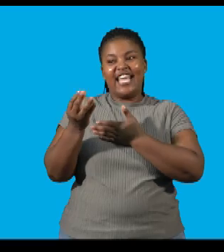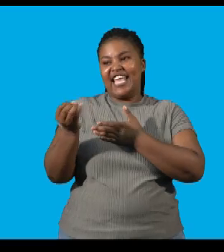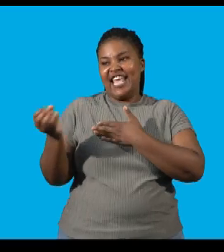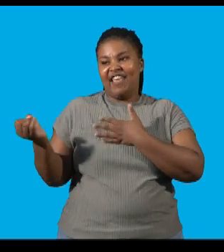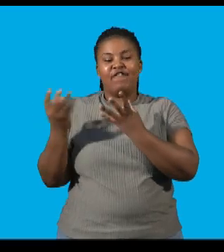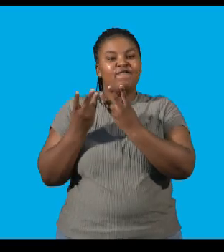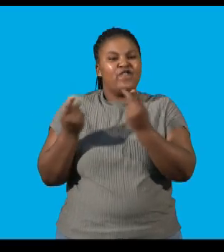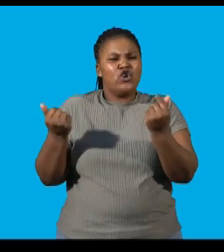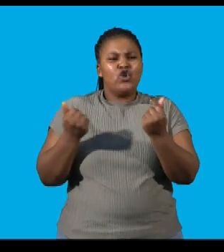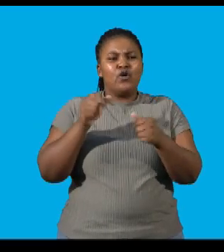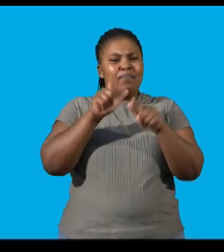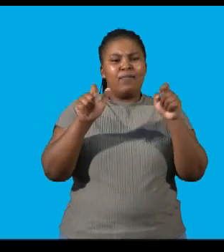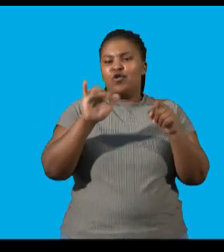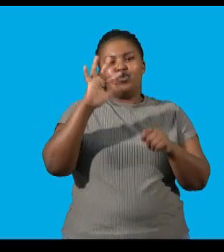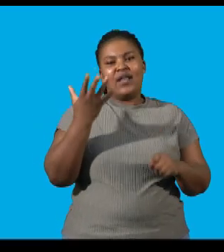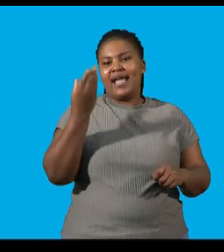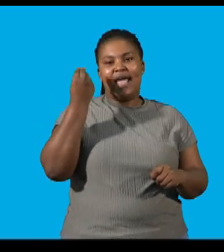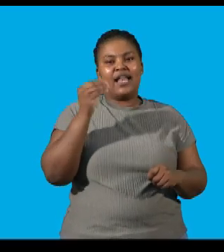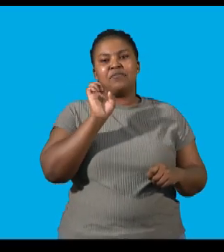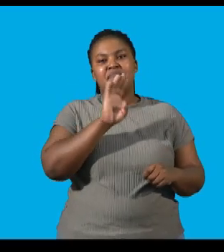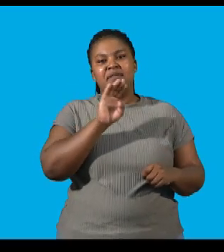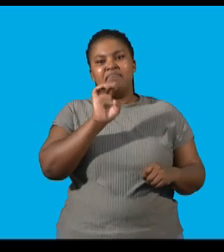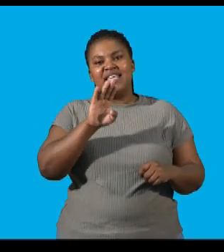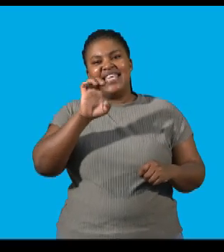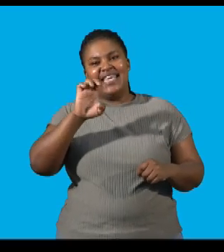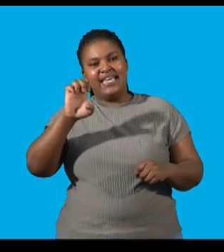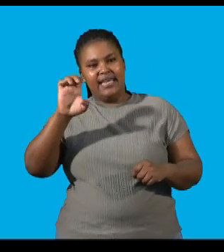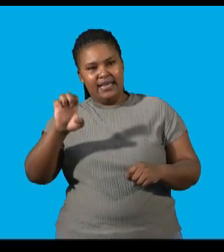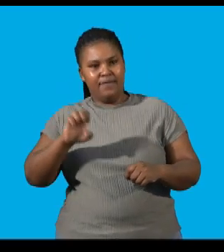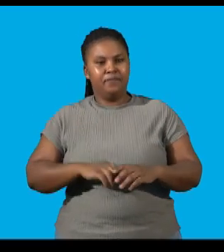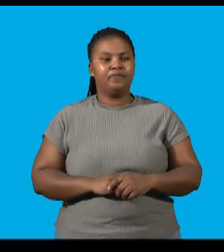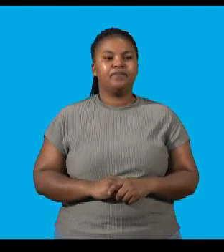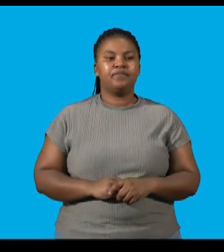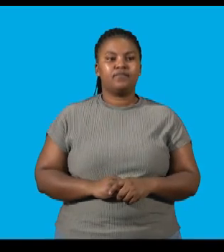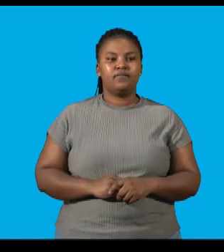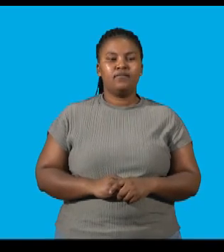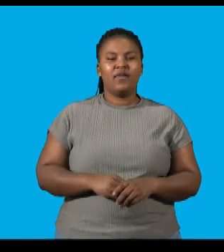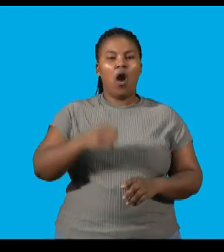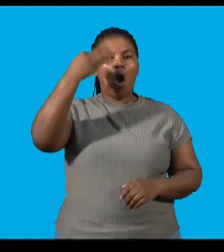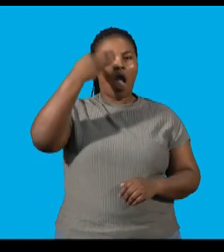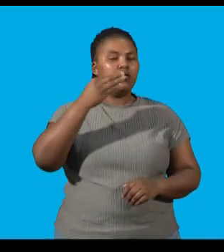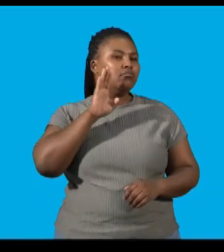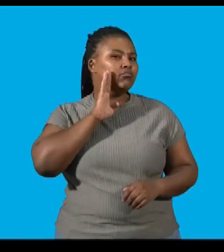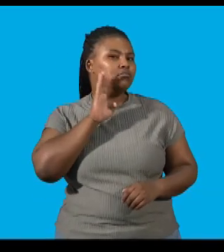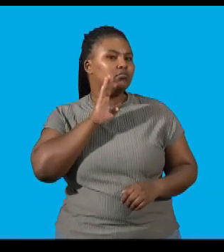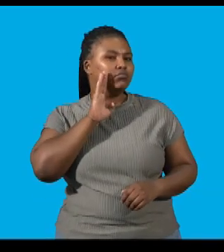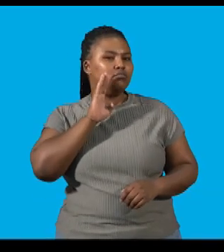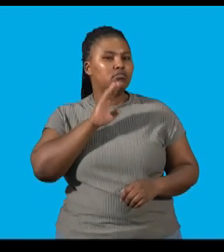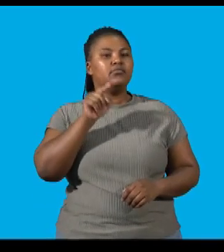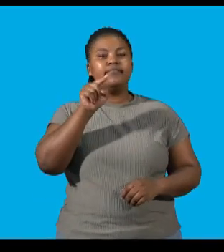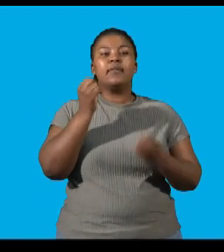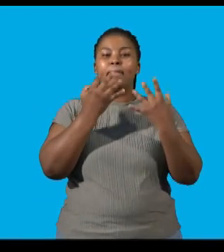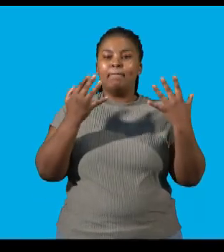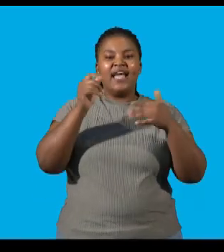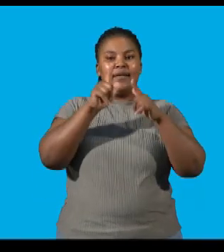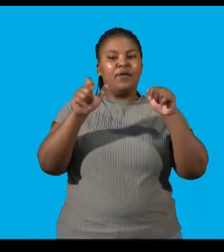few people benefiting from BBBEE. Funding as well resulted in many